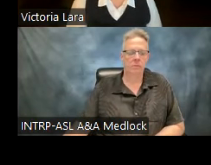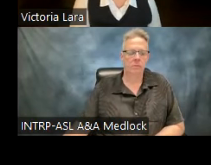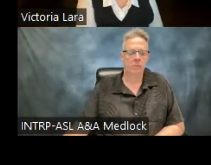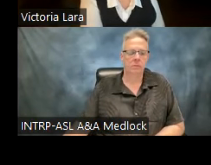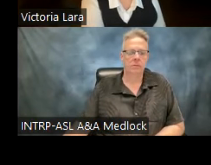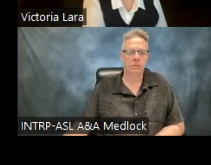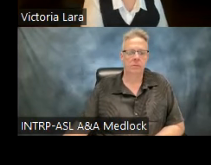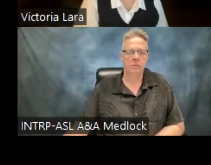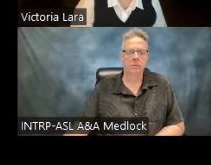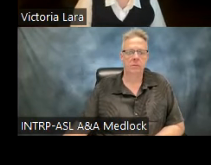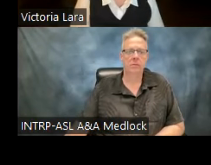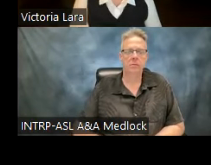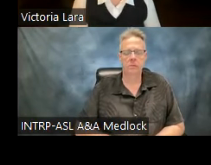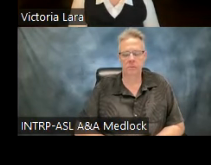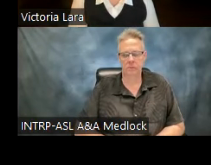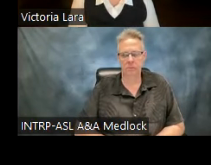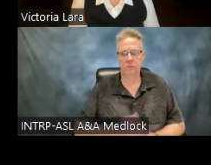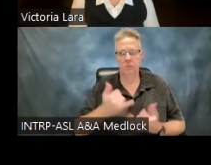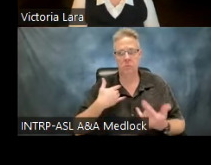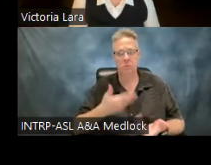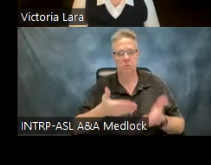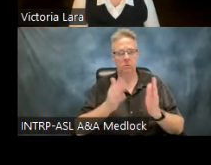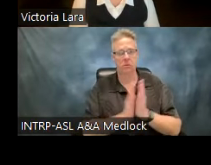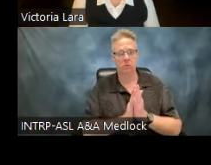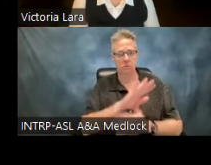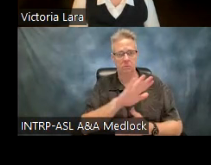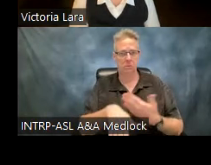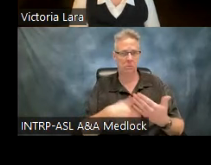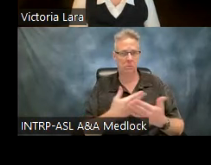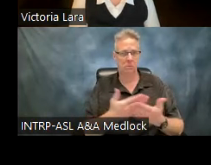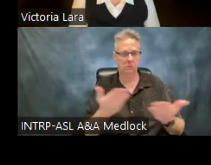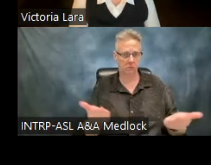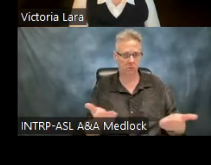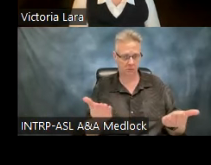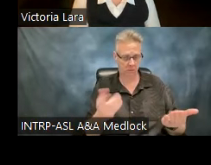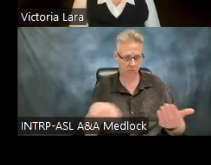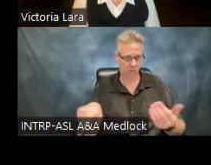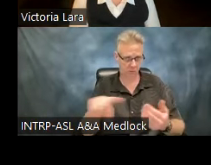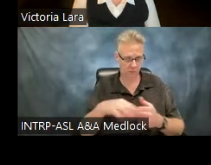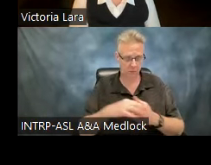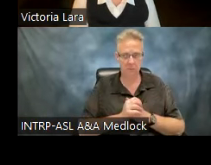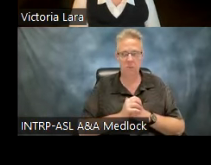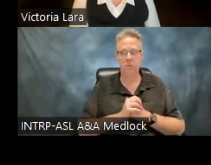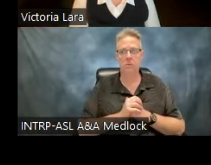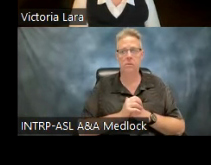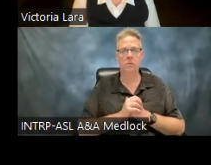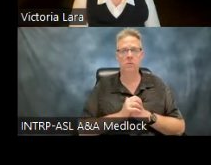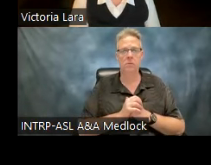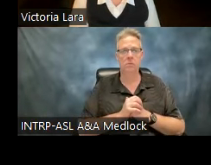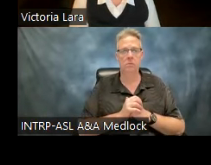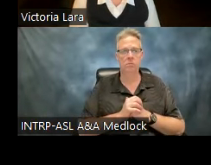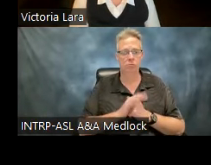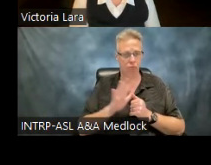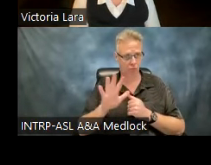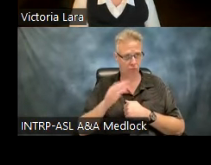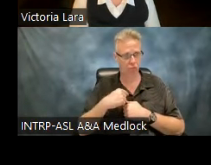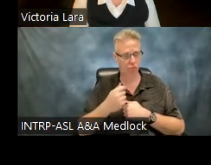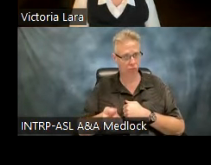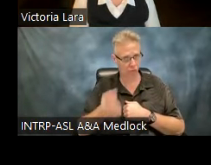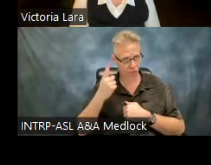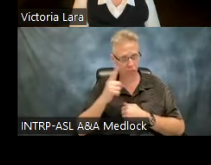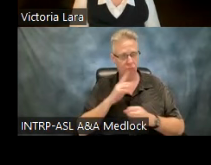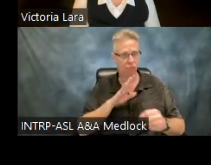Now, I would like to ask everyone, Ahora me gustaría preguntarles a todos do we all si todos estamos